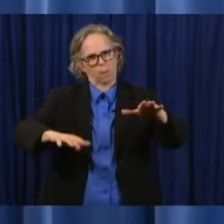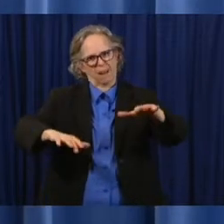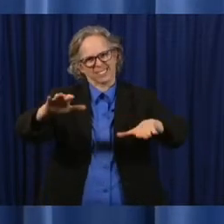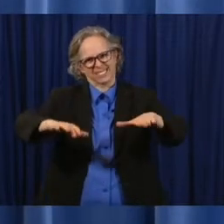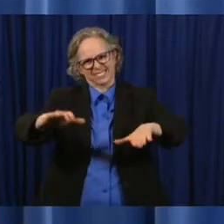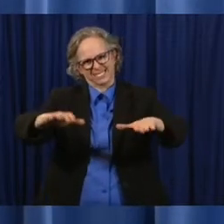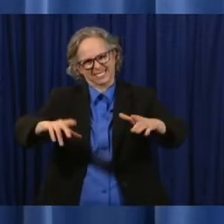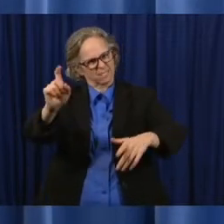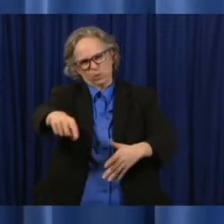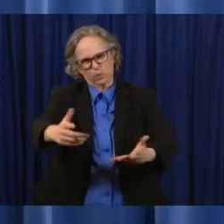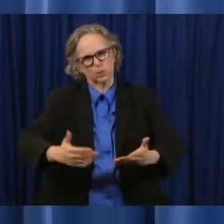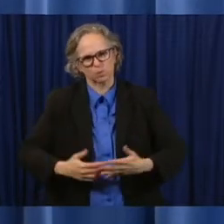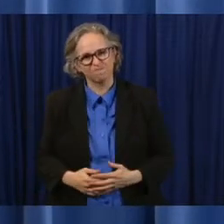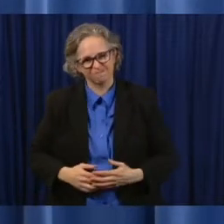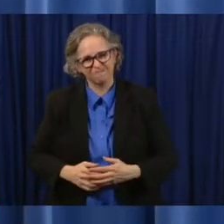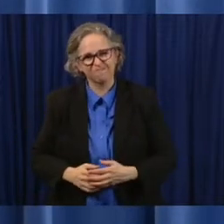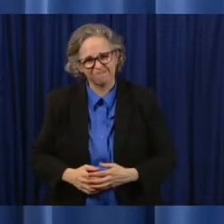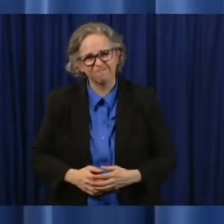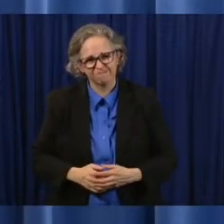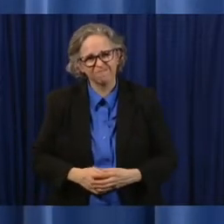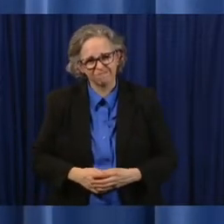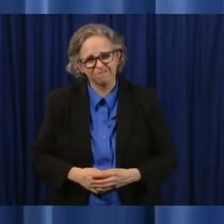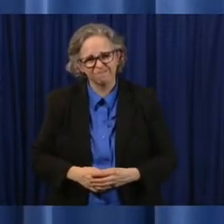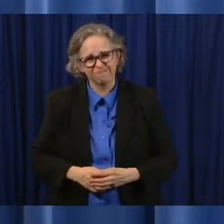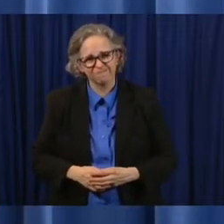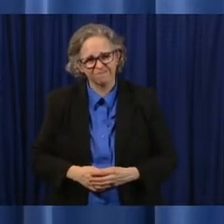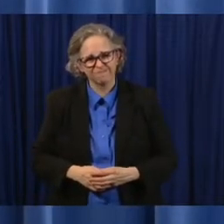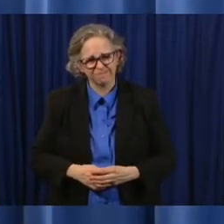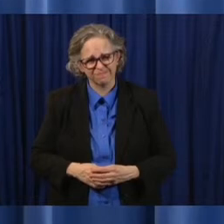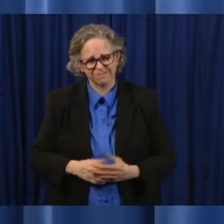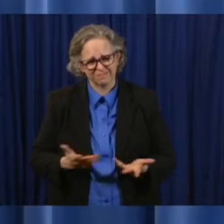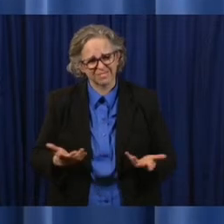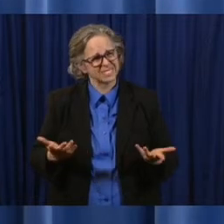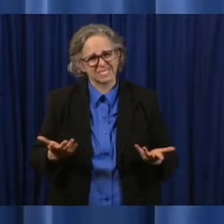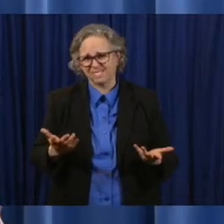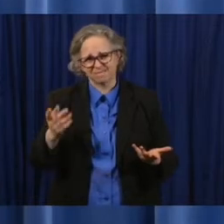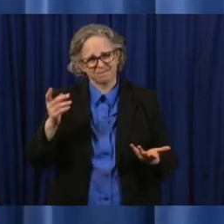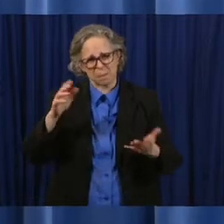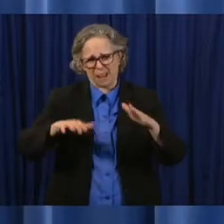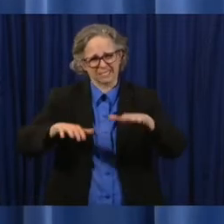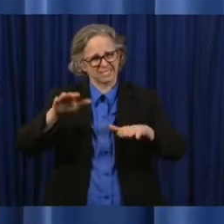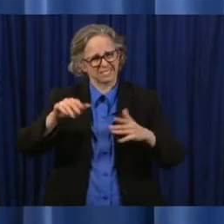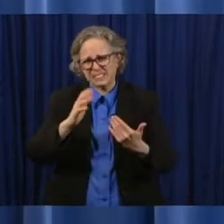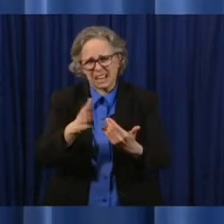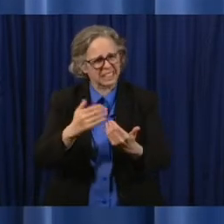It is trying to strike that balance where we keep